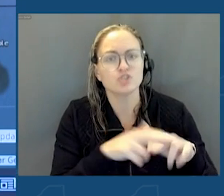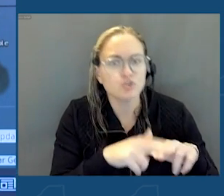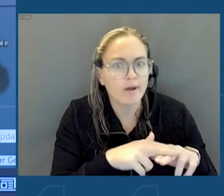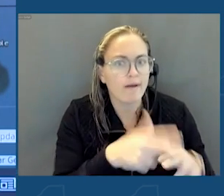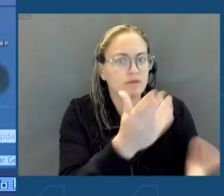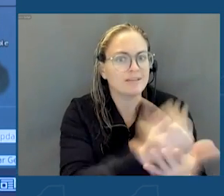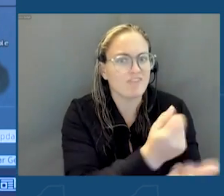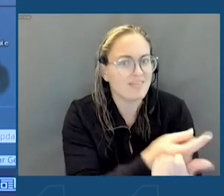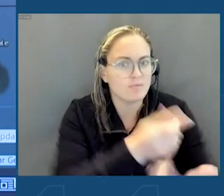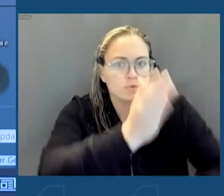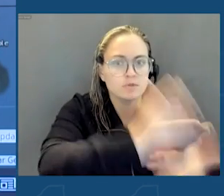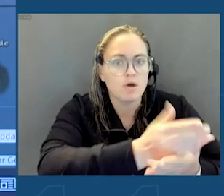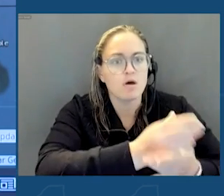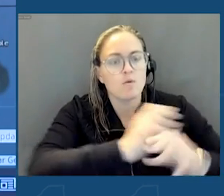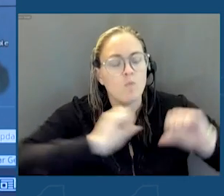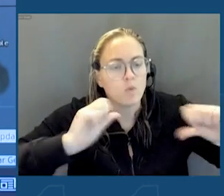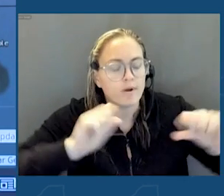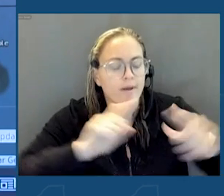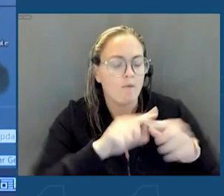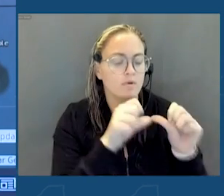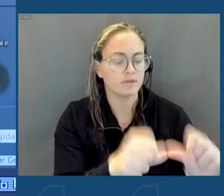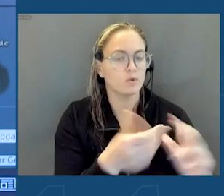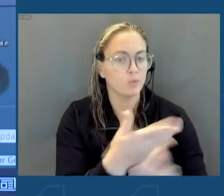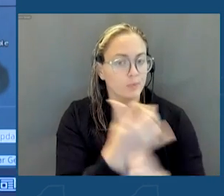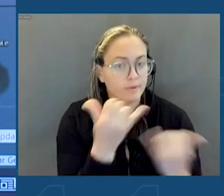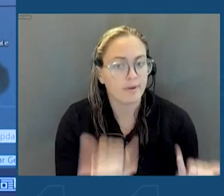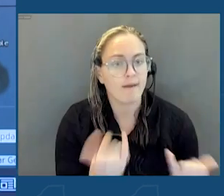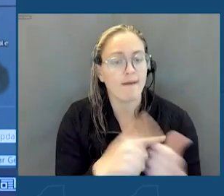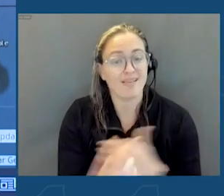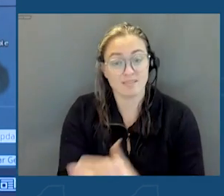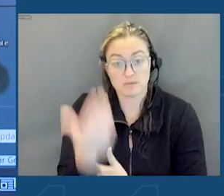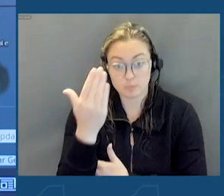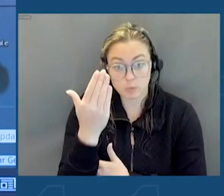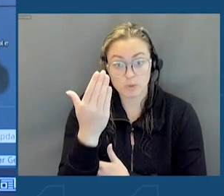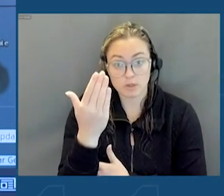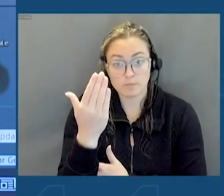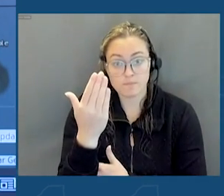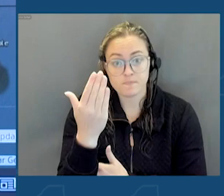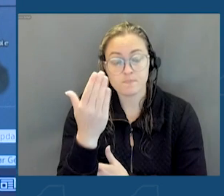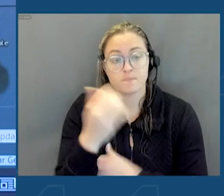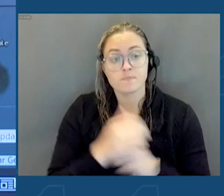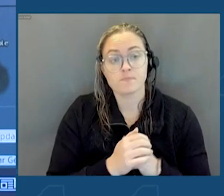yesterday. That'll continue through today. And this morning, the measures they're going to